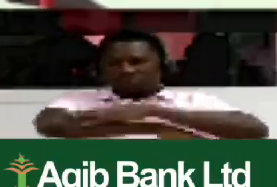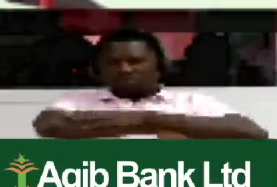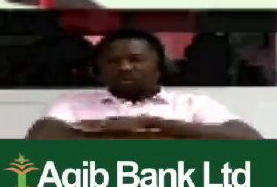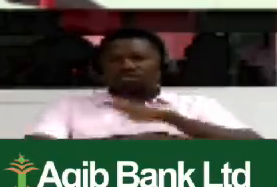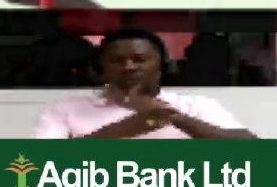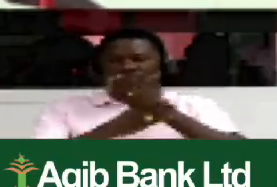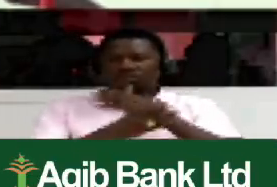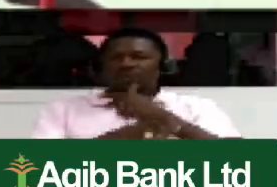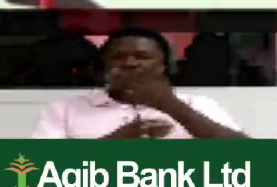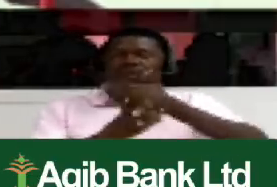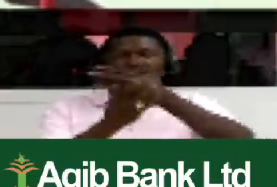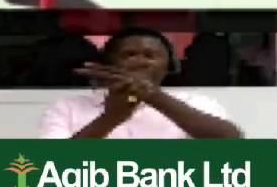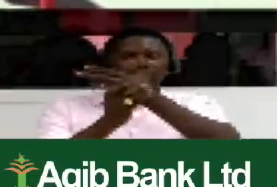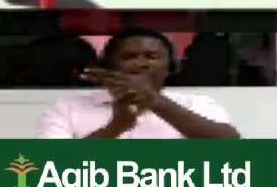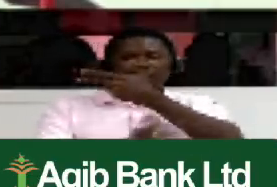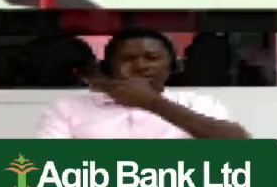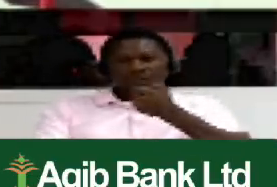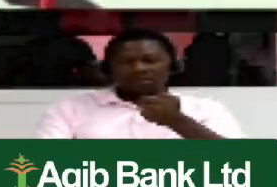1980 to